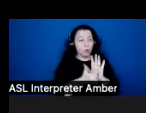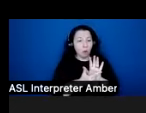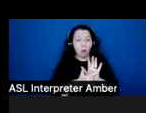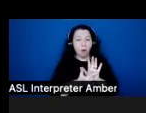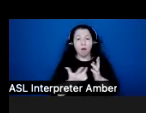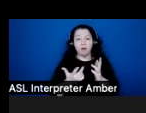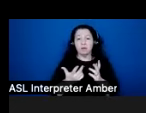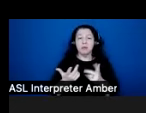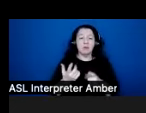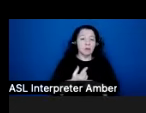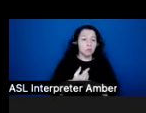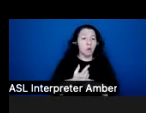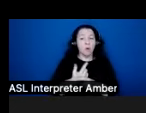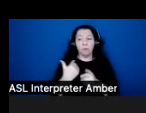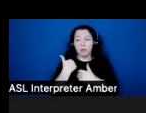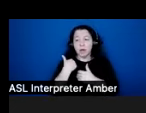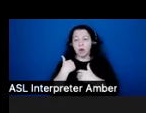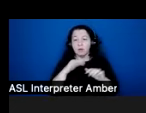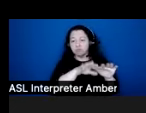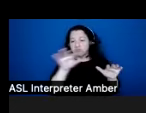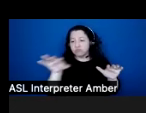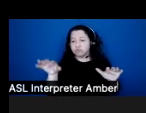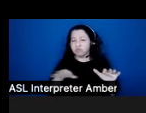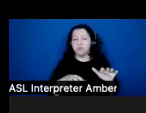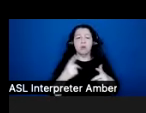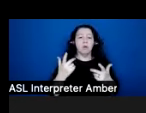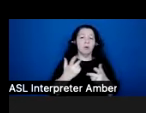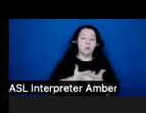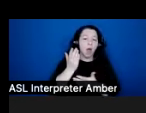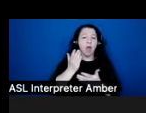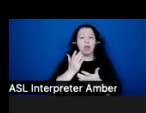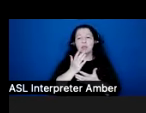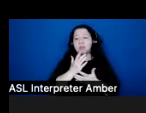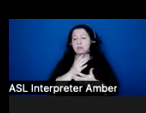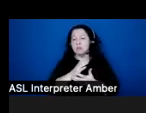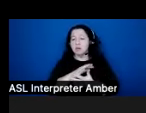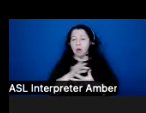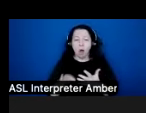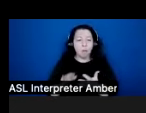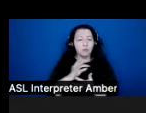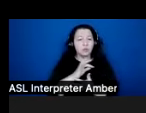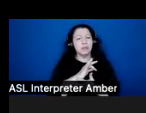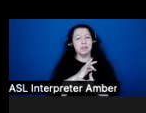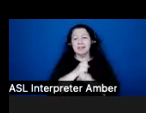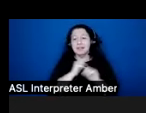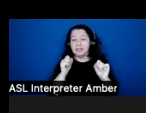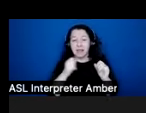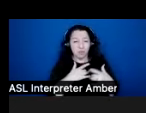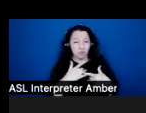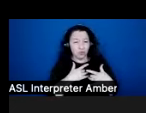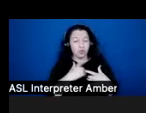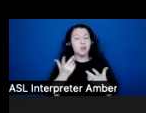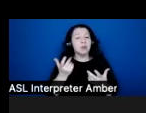jurisdictions, their rights and options, safety concerns. And so when we say